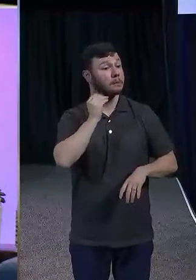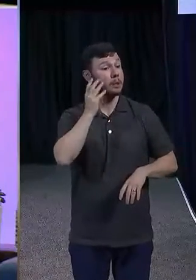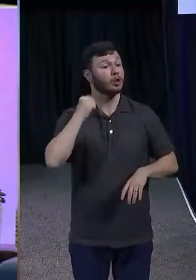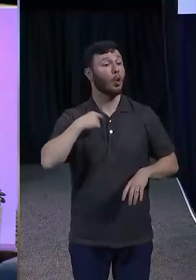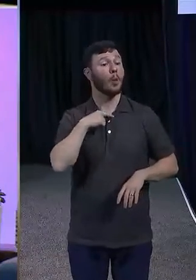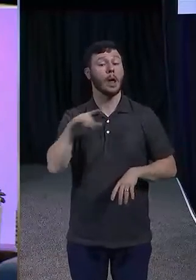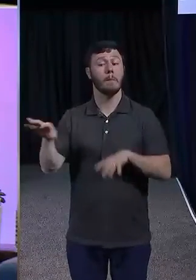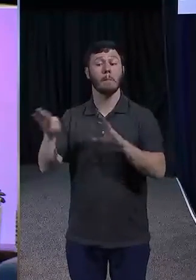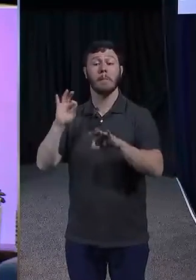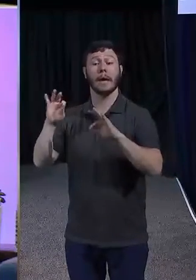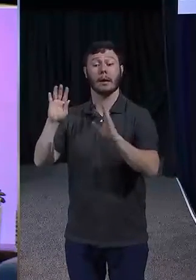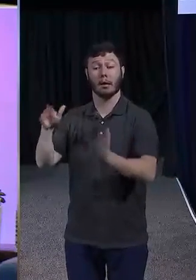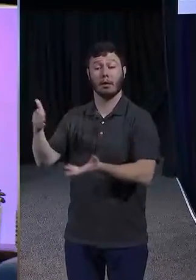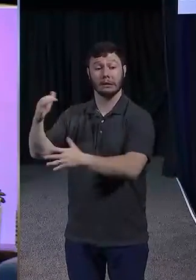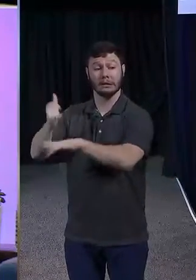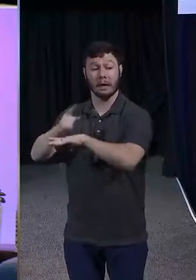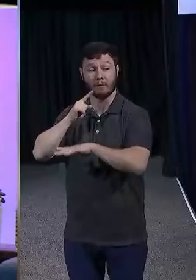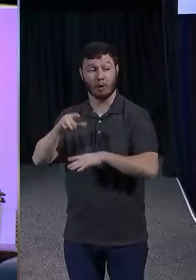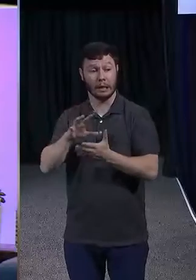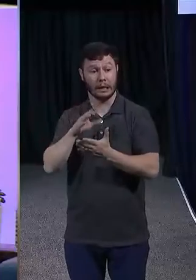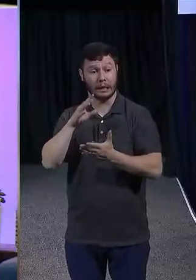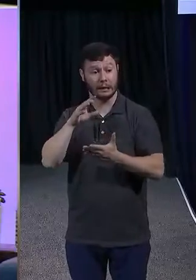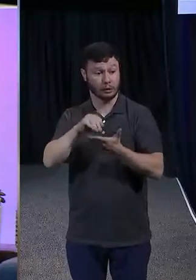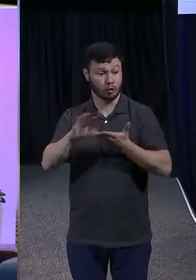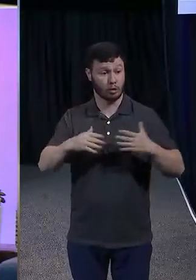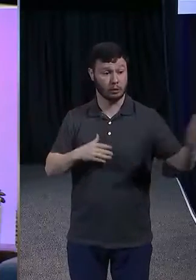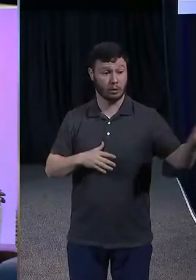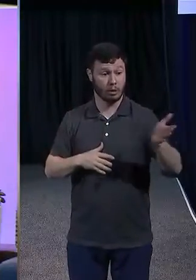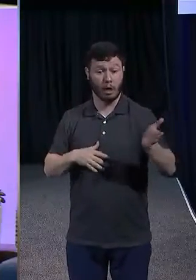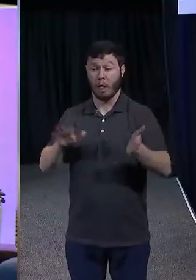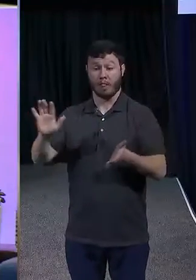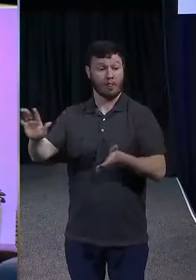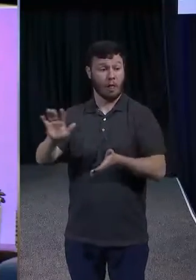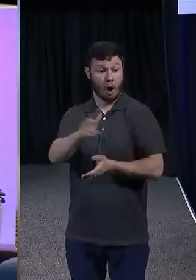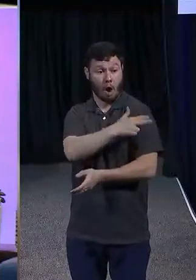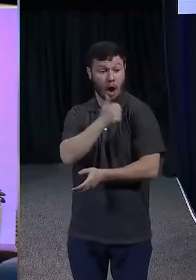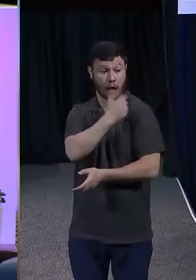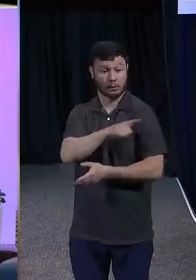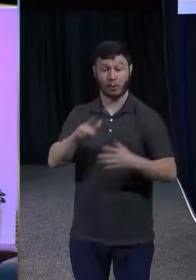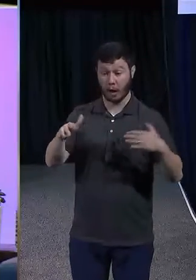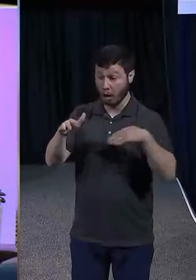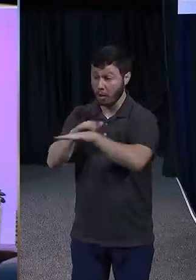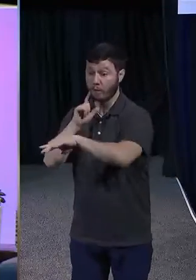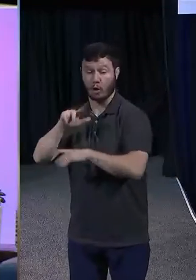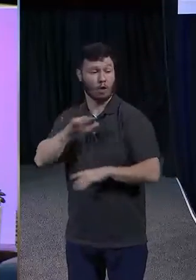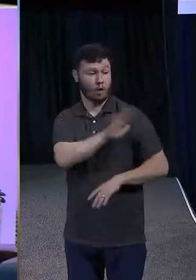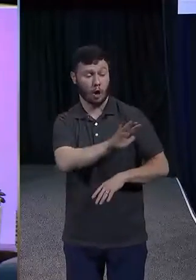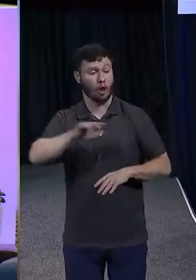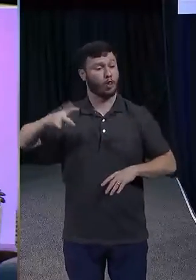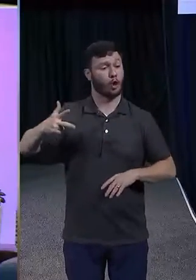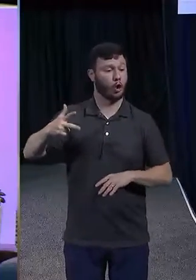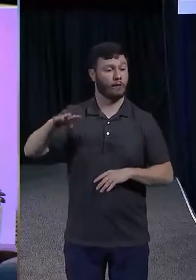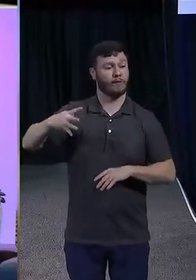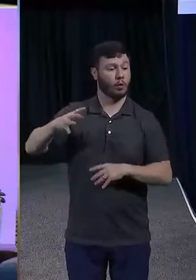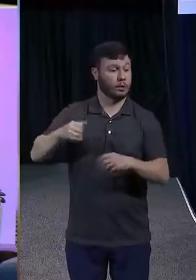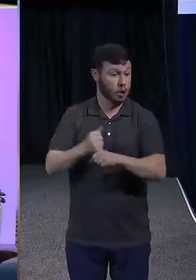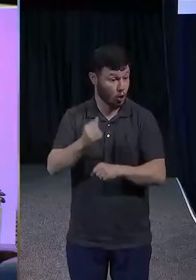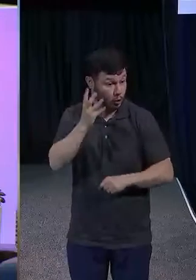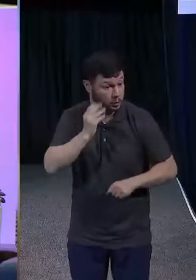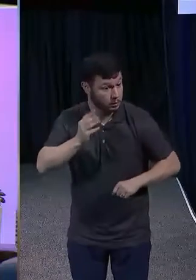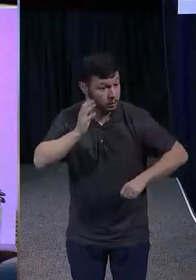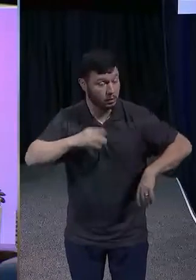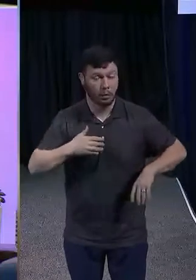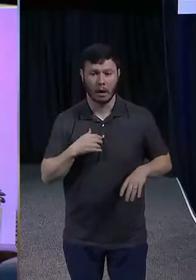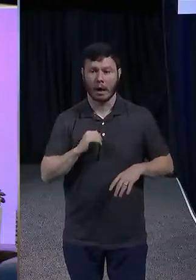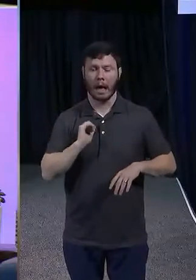students to have. The hospitals where they're going to have their third and fourth year experiences. What I love about